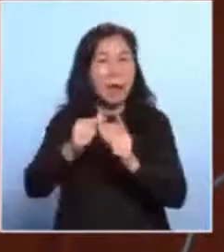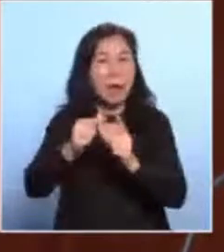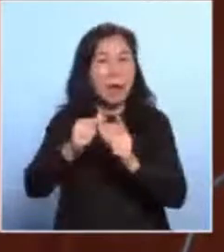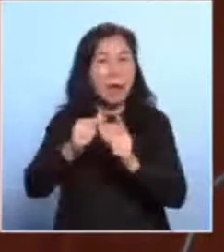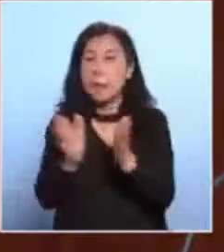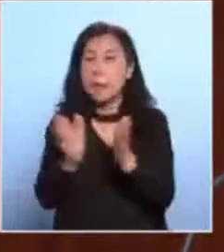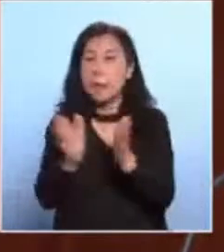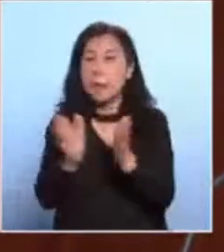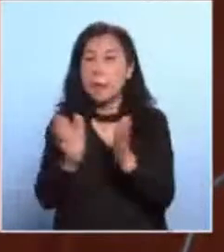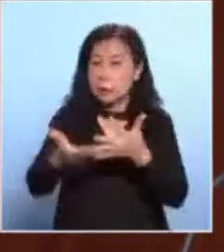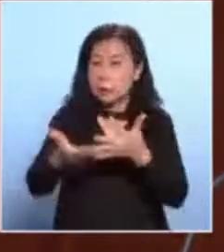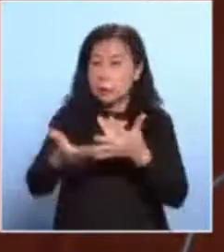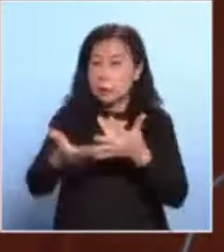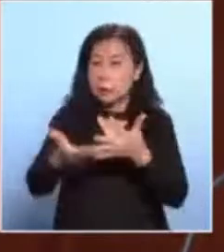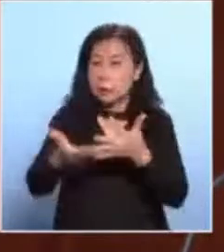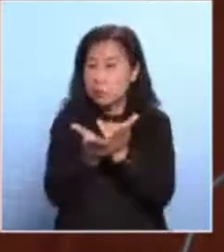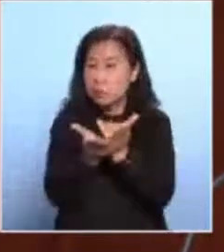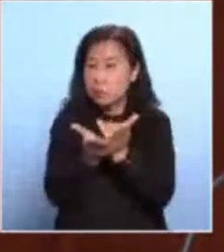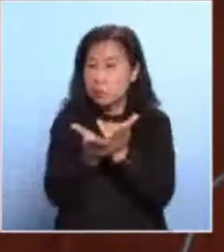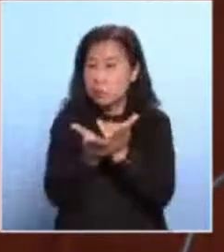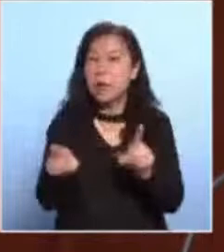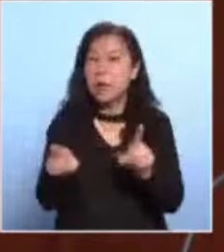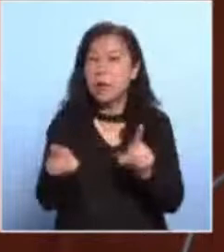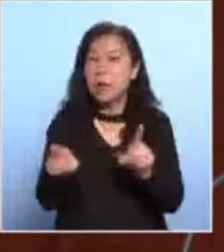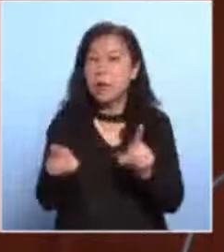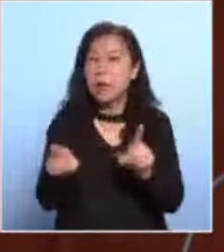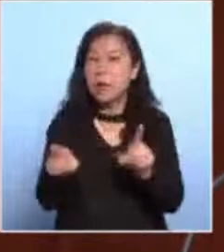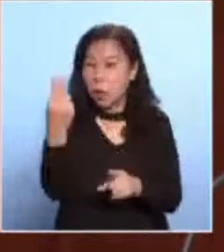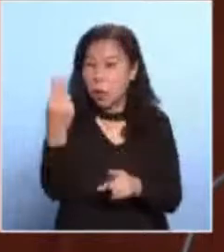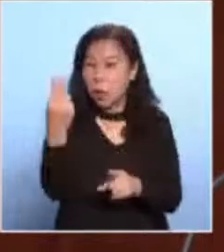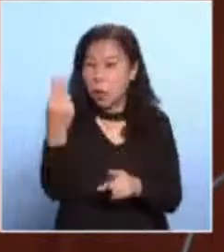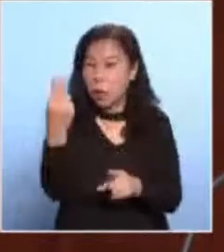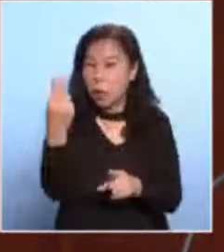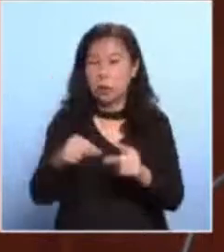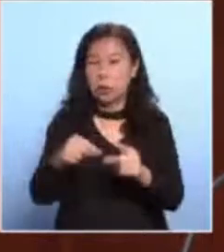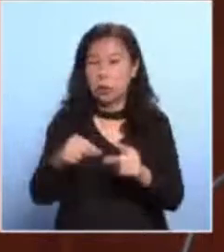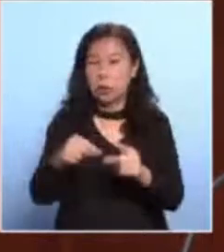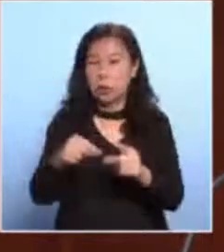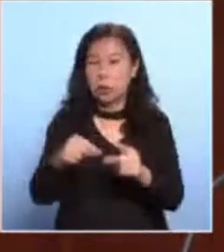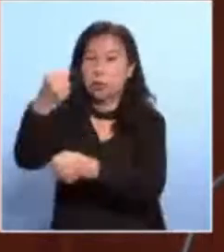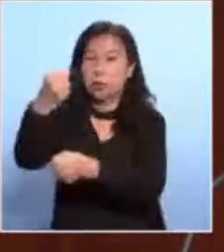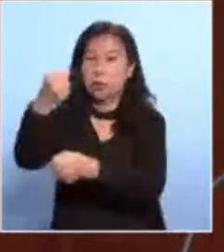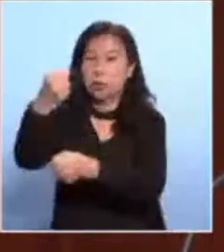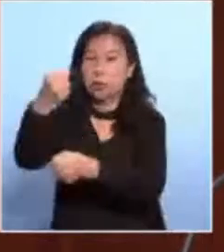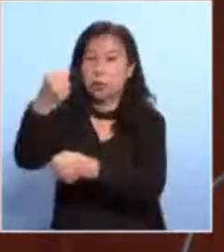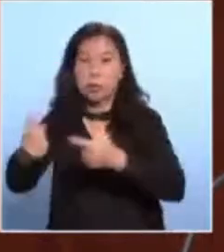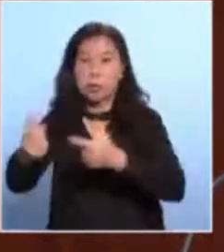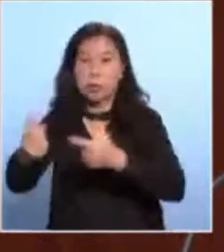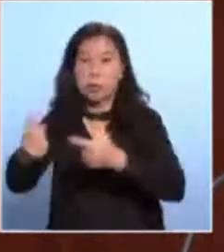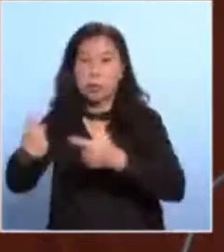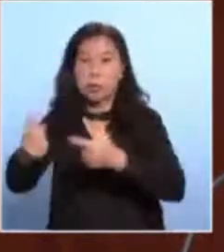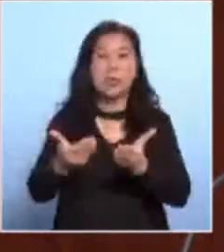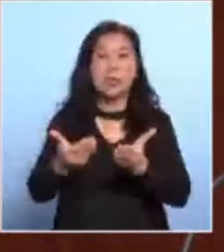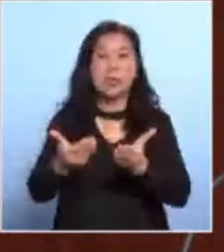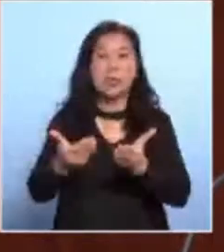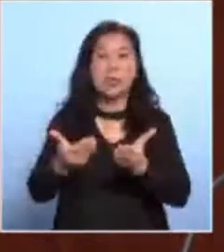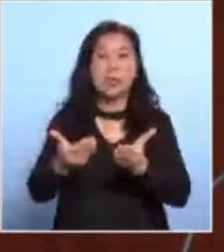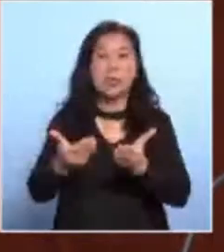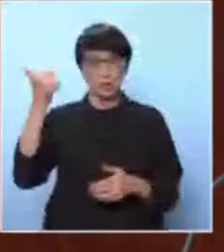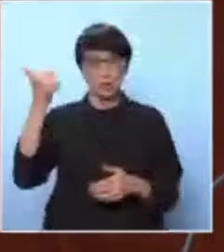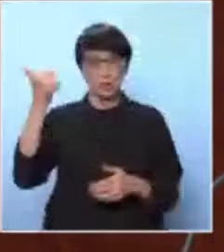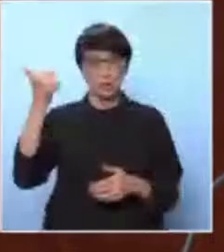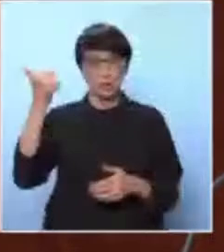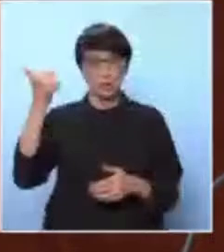maritime services, facilitate transformation towards zero emission, promote smart initiatives and digitalization in the